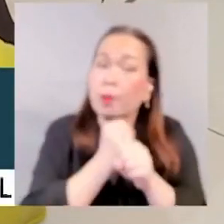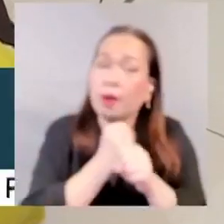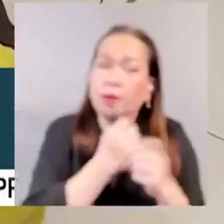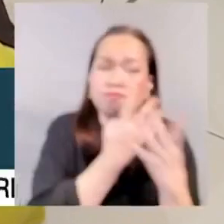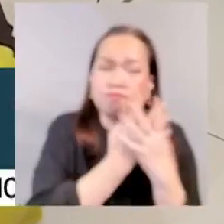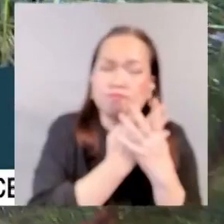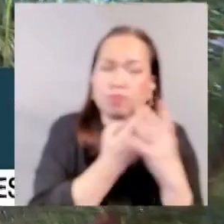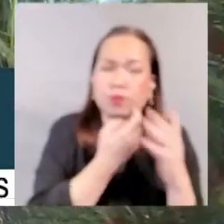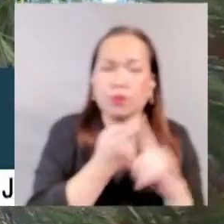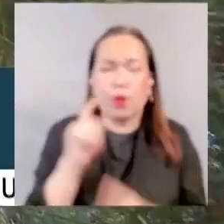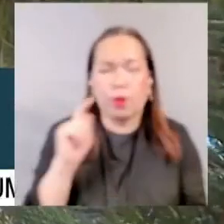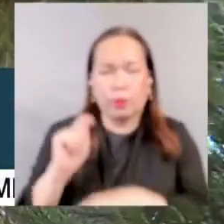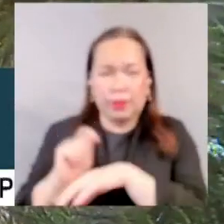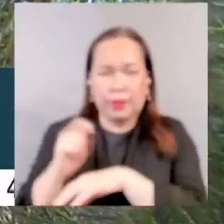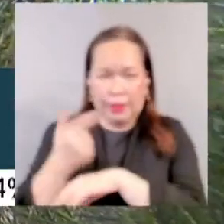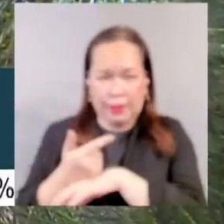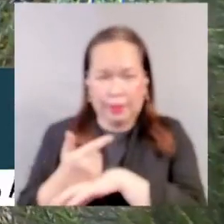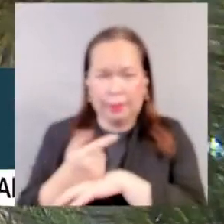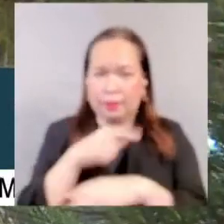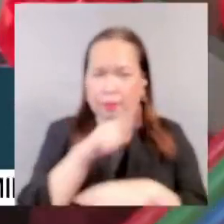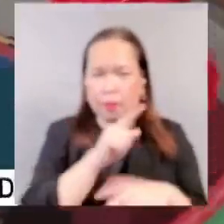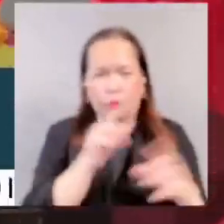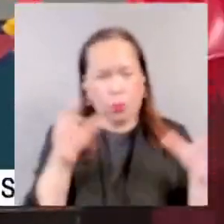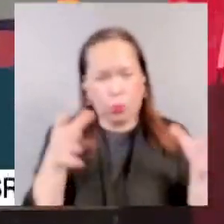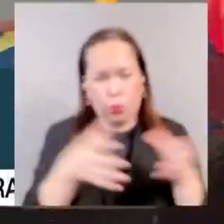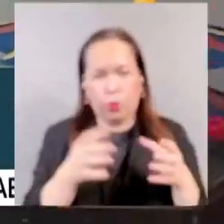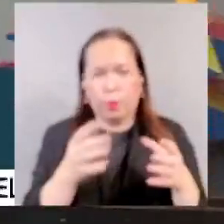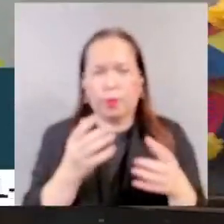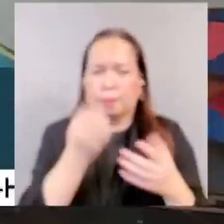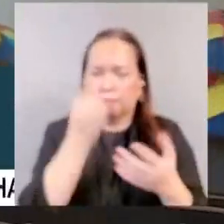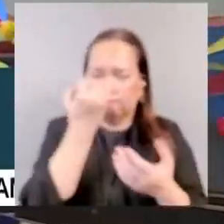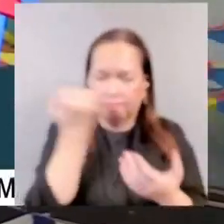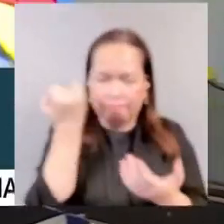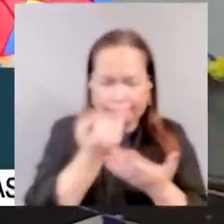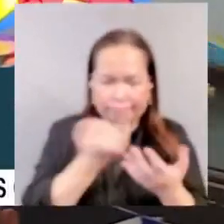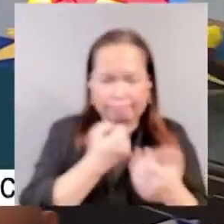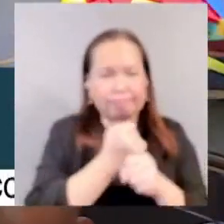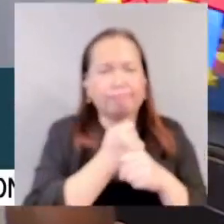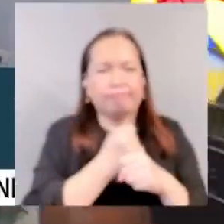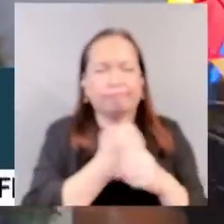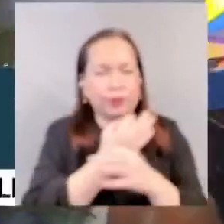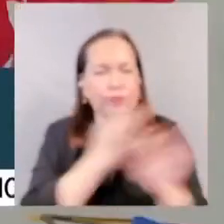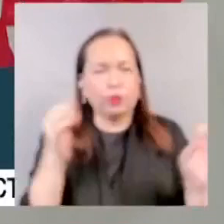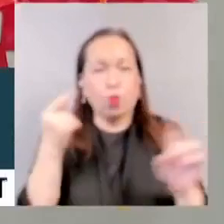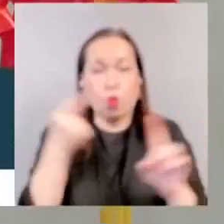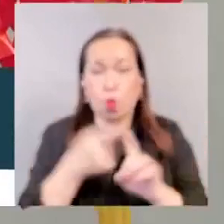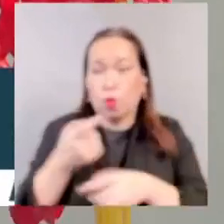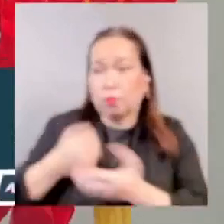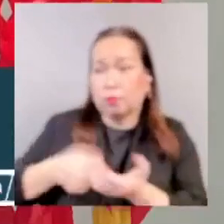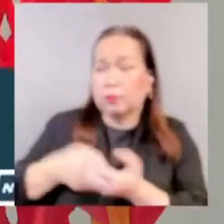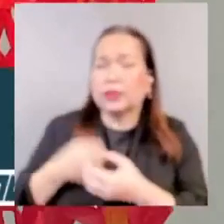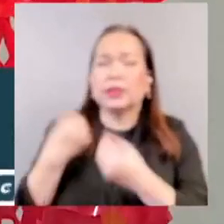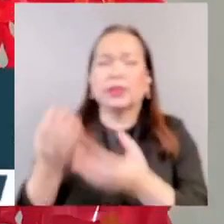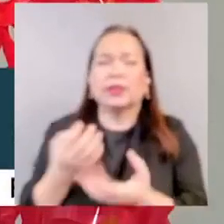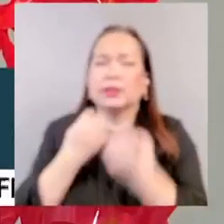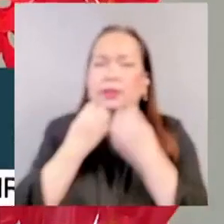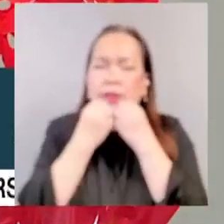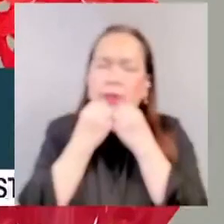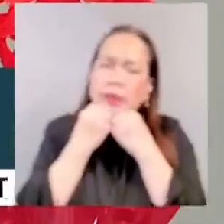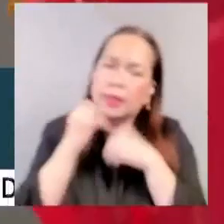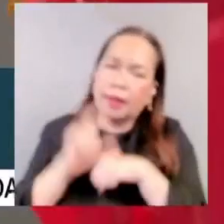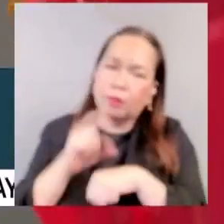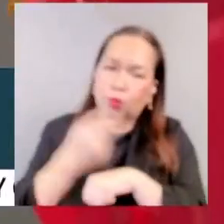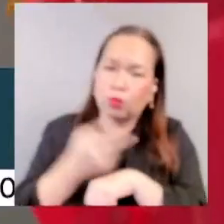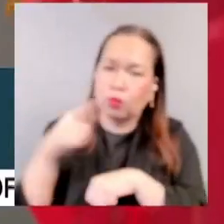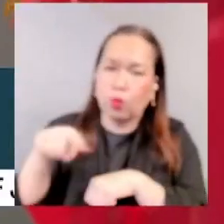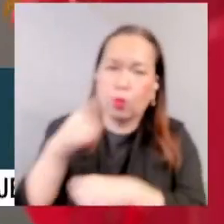Taguig City. Likha Laya is an initiative of the jail warden and is aimed at giving inmates a source of livelihood. And for select